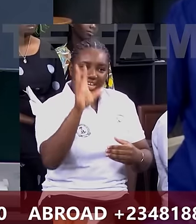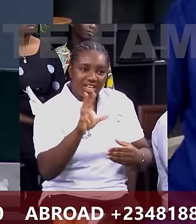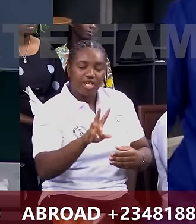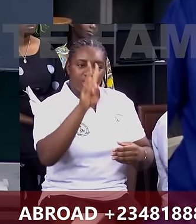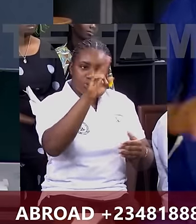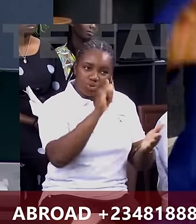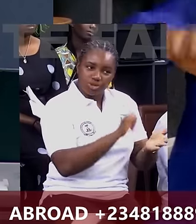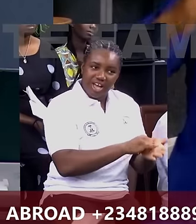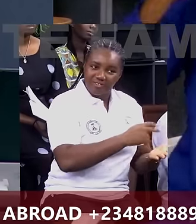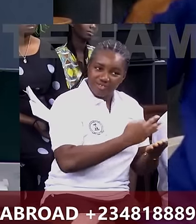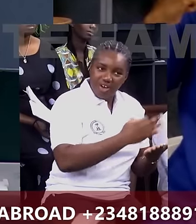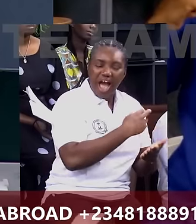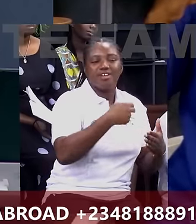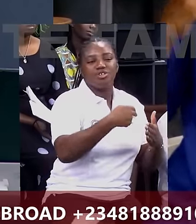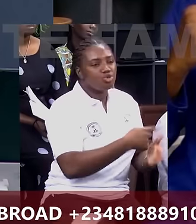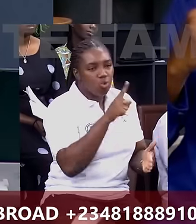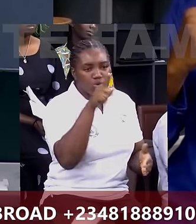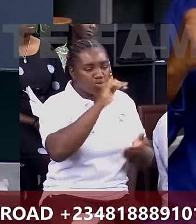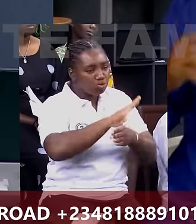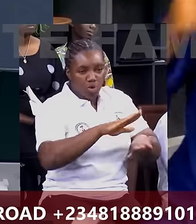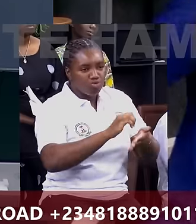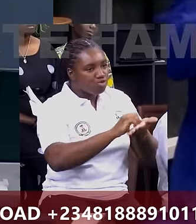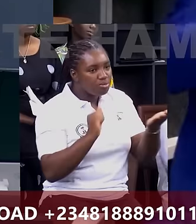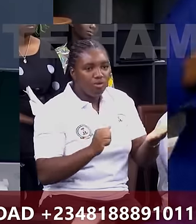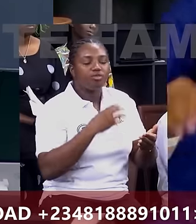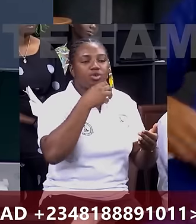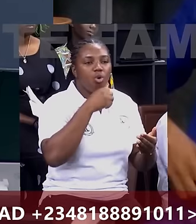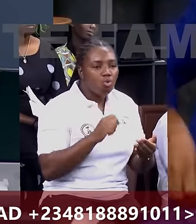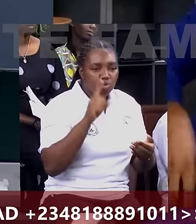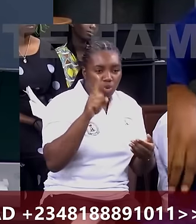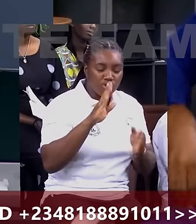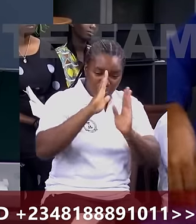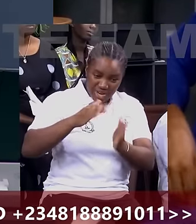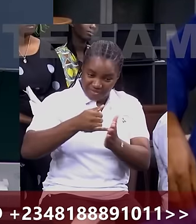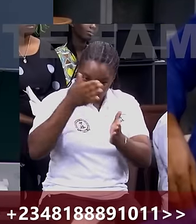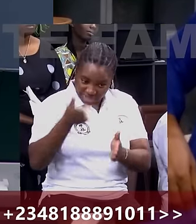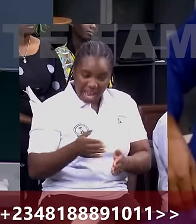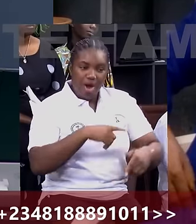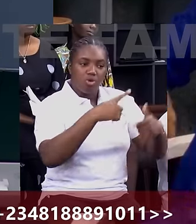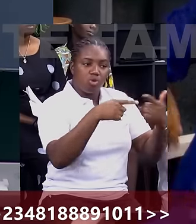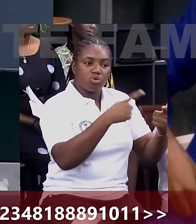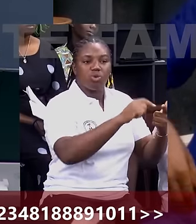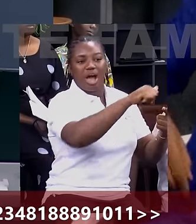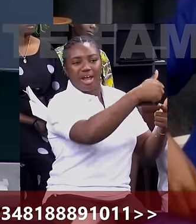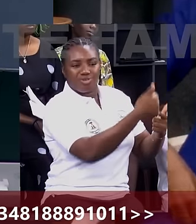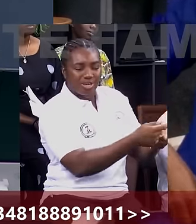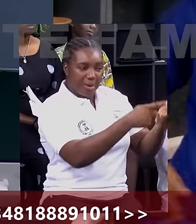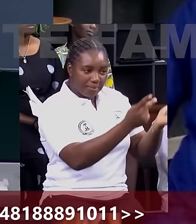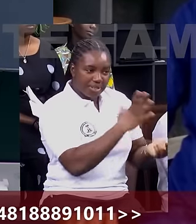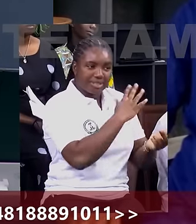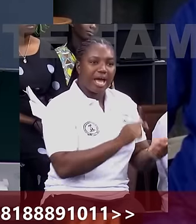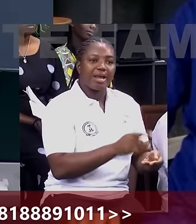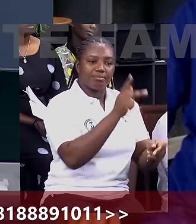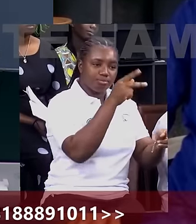bringing. You don't remove the old ones. You leave it there and you go to another place entirely and put the new kidney